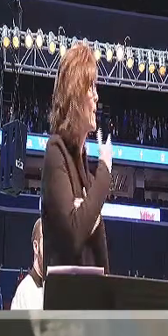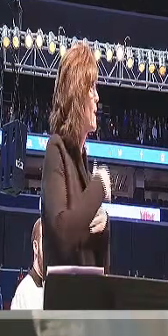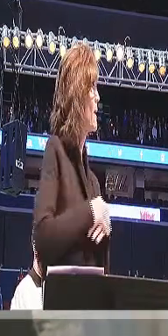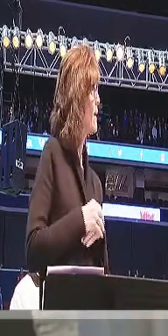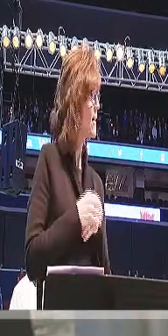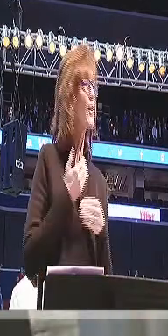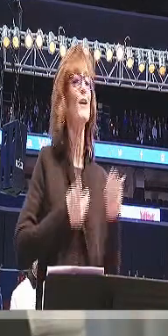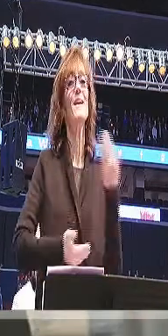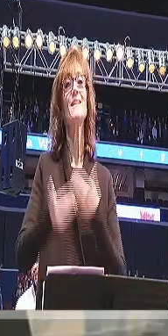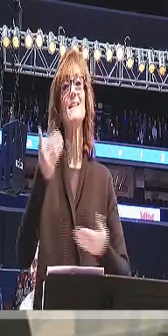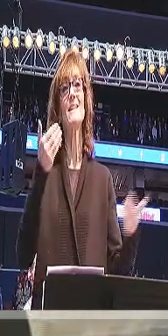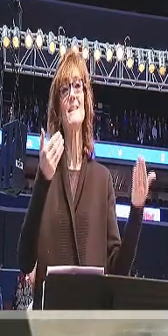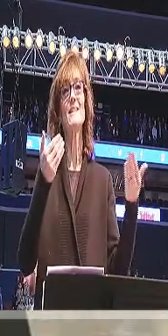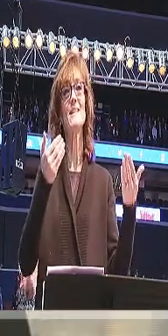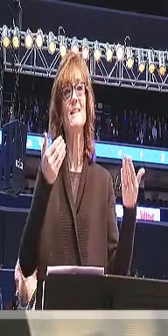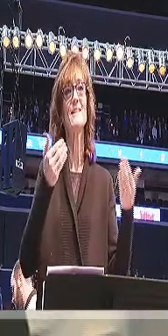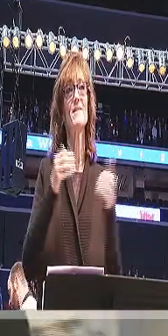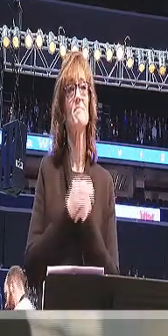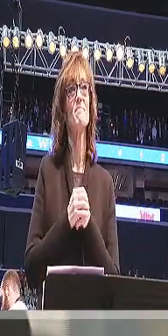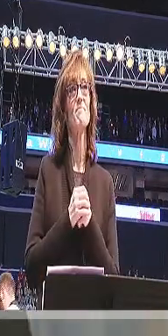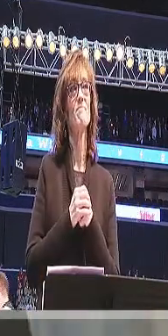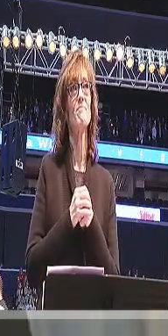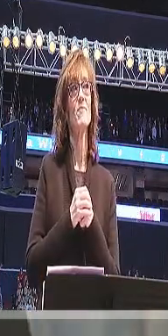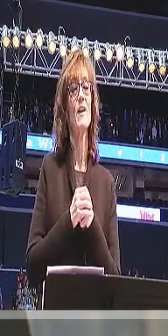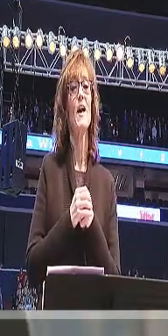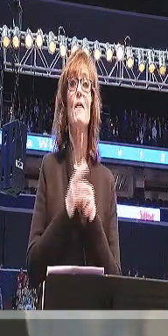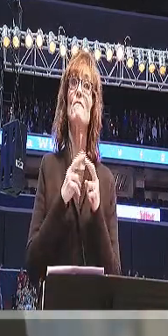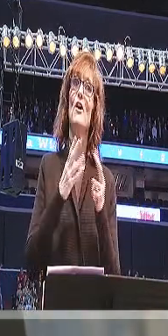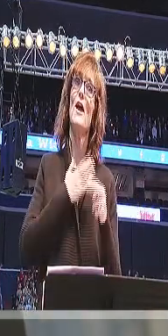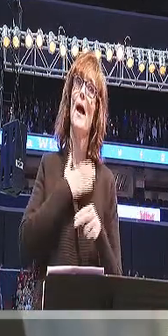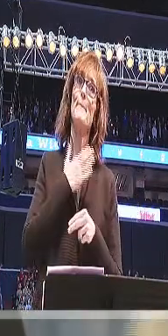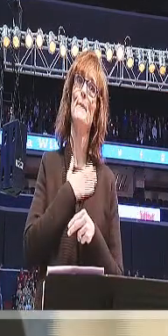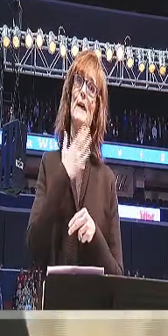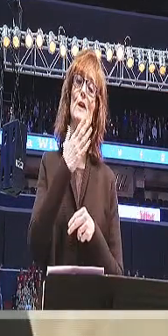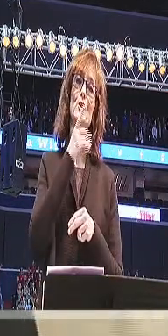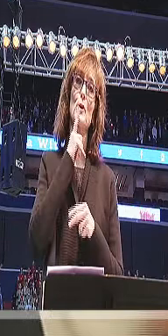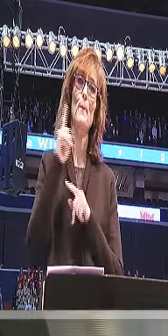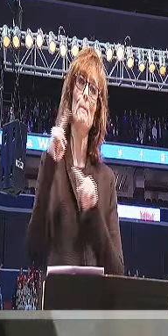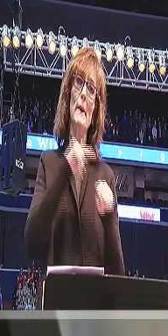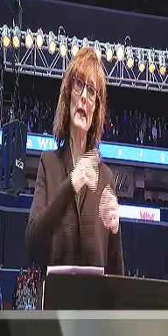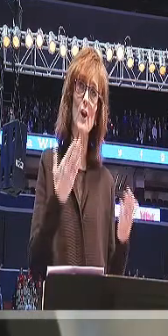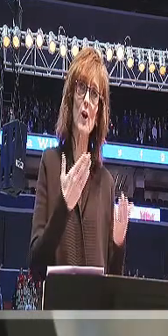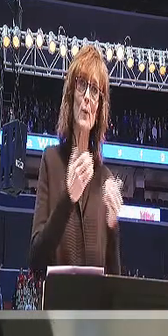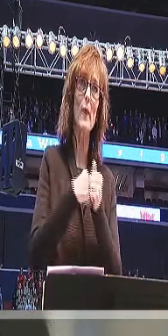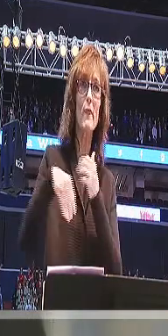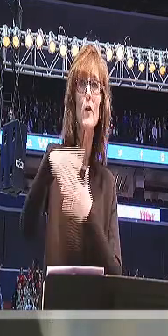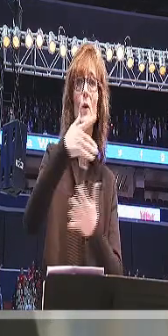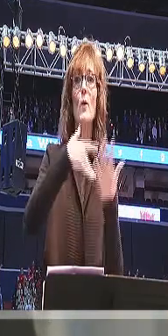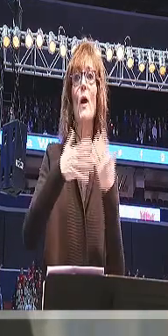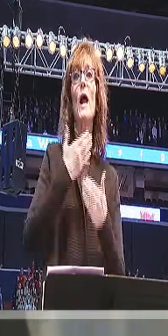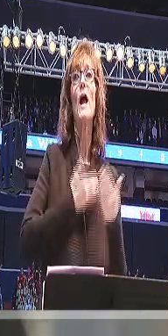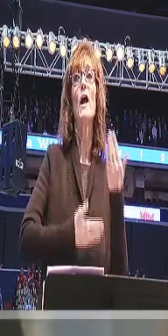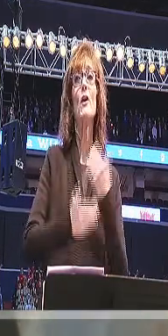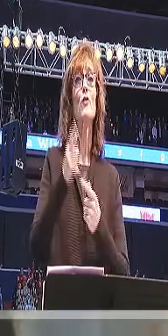Greetings. I'm very happy to be with you, and I greet you. I